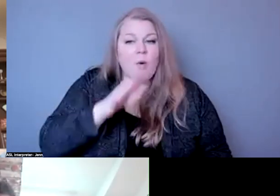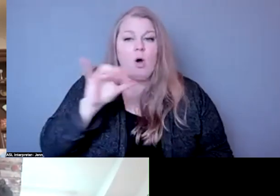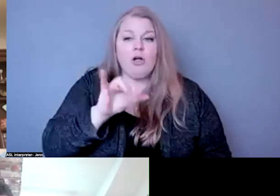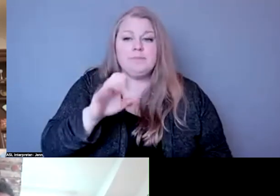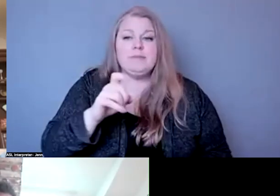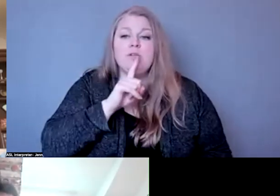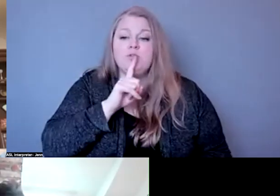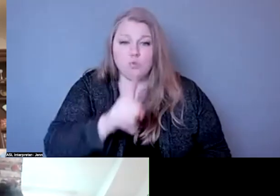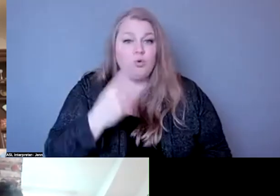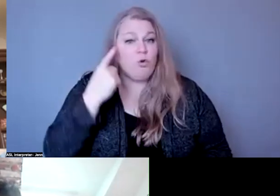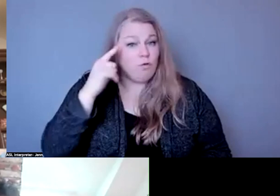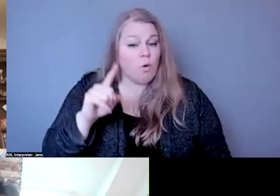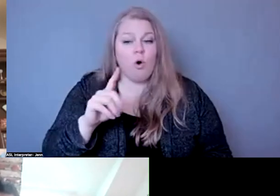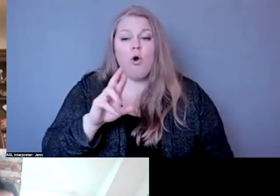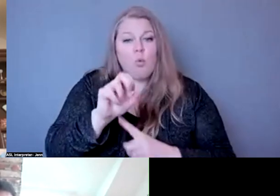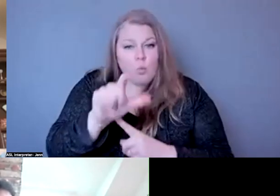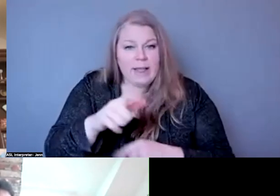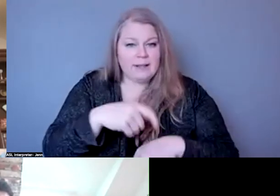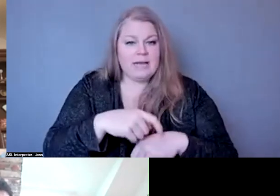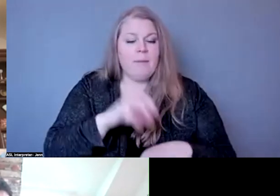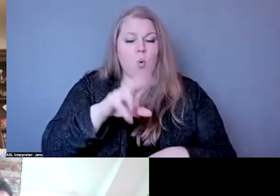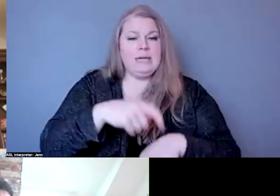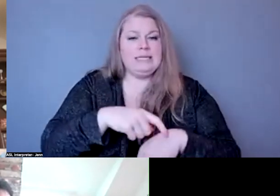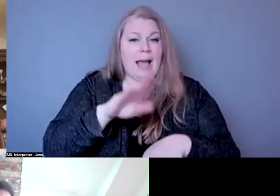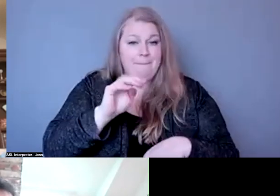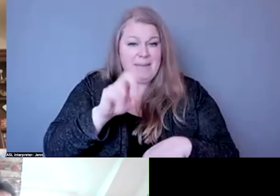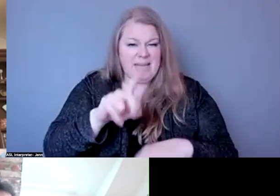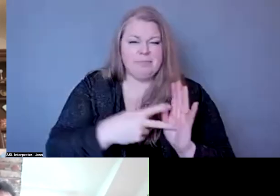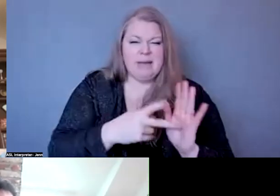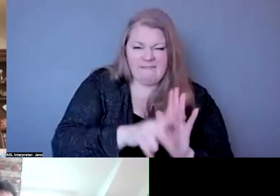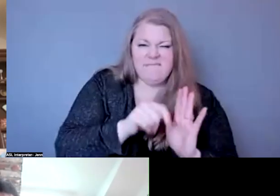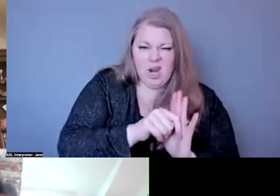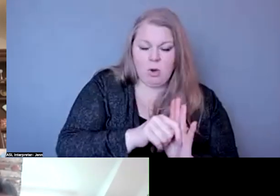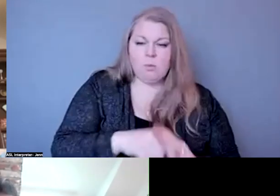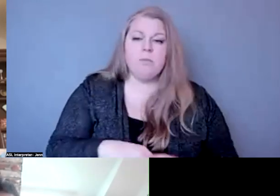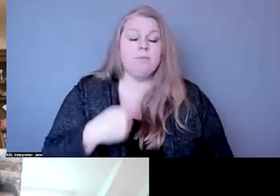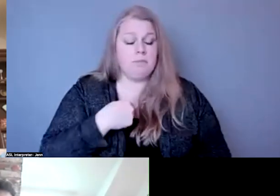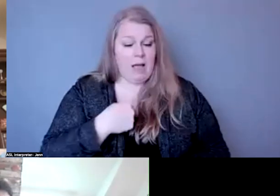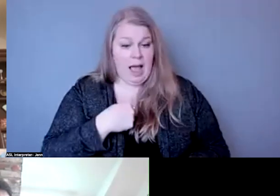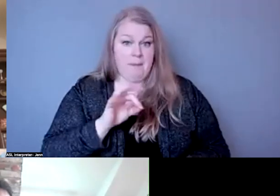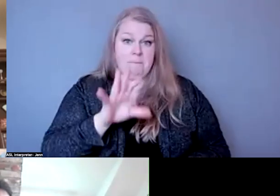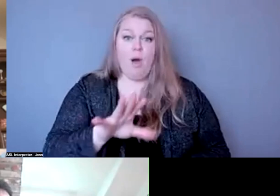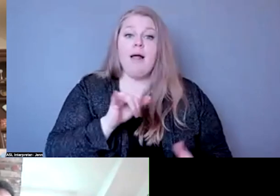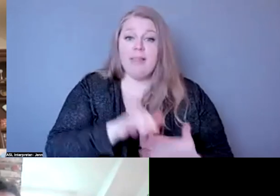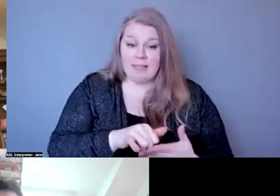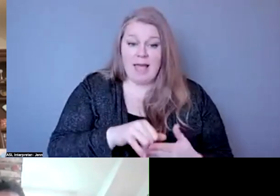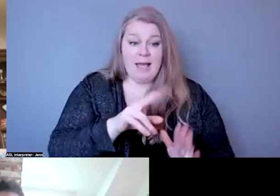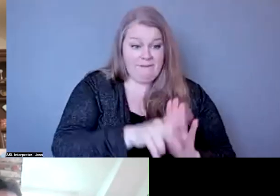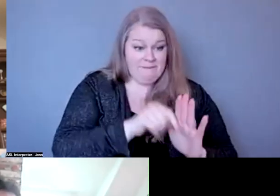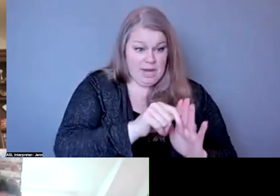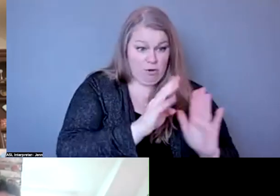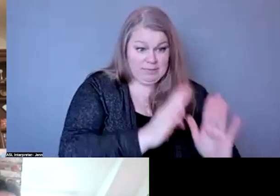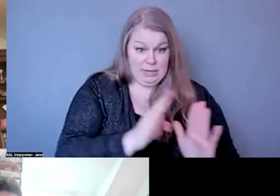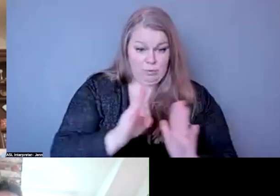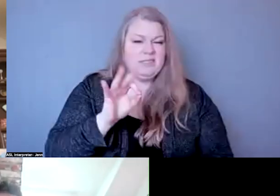real time or time-based media, which is to say video. So in other words, I'm positing that given a video sequence of, let's